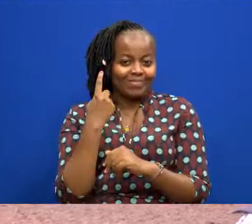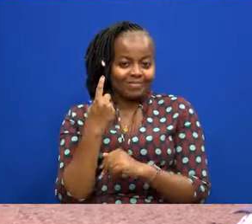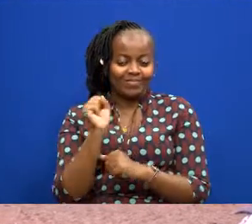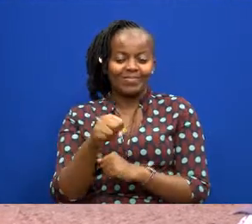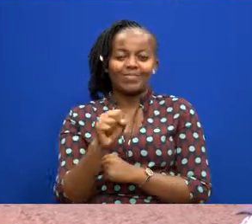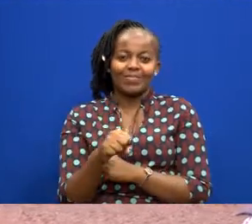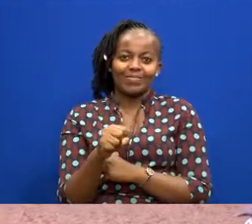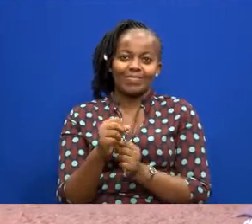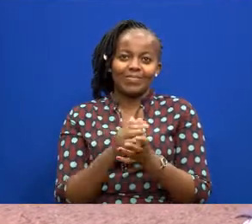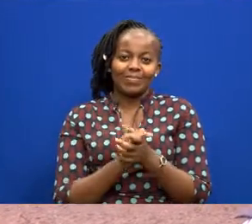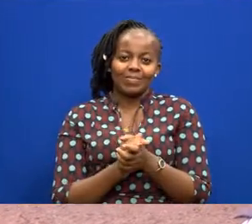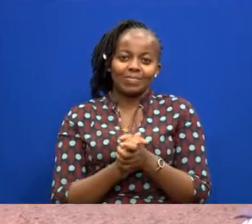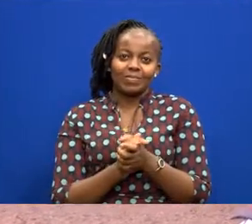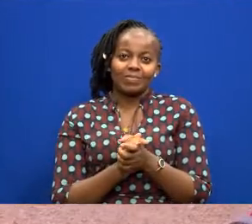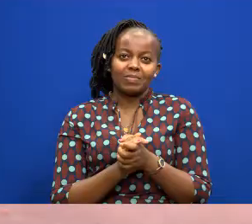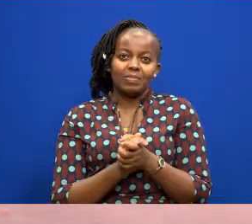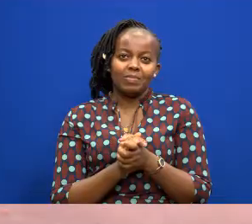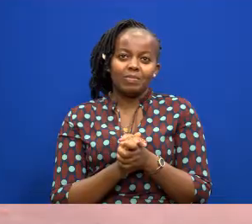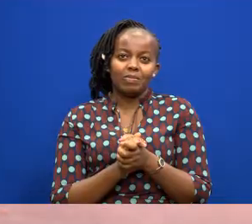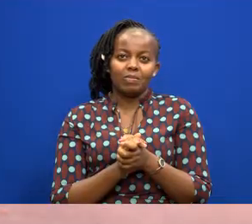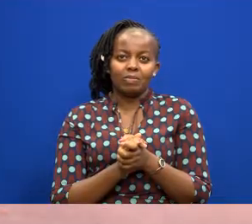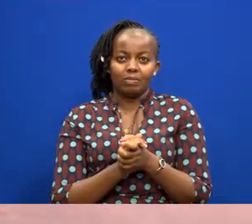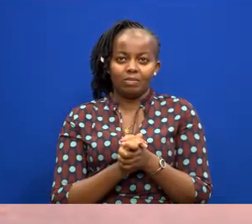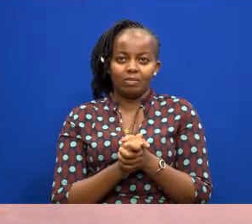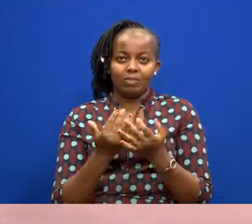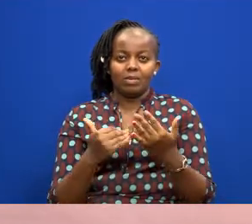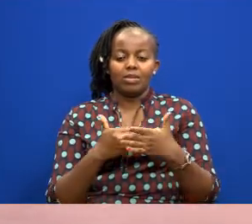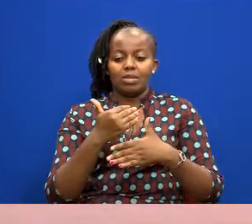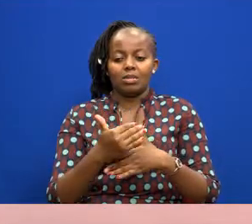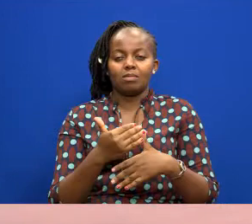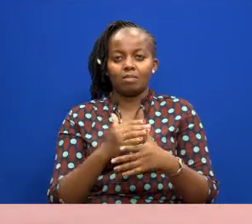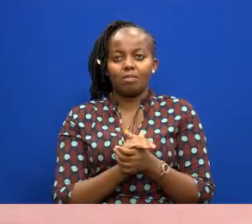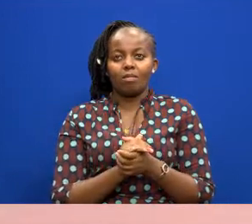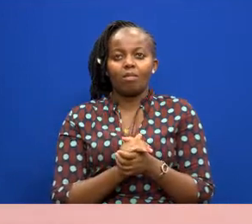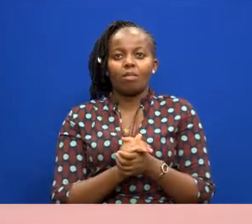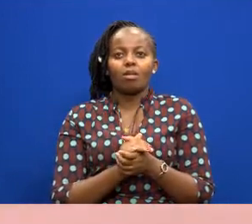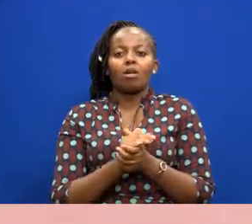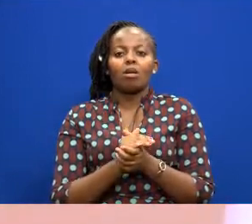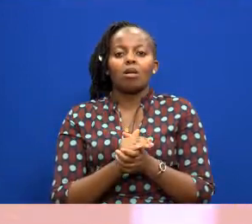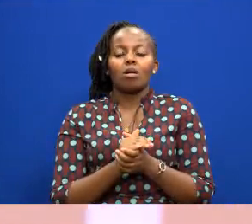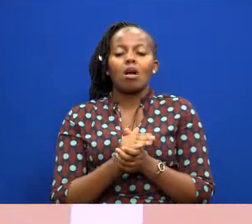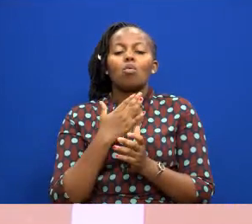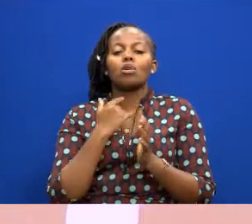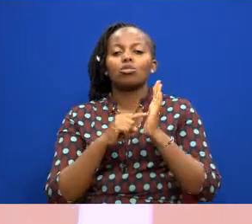Is that clear? Yes. Okay. So next, I will start my